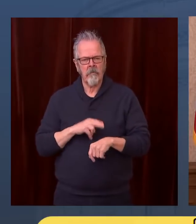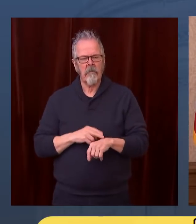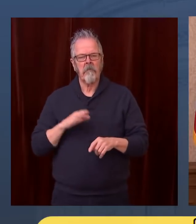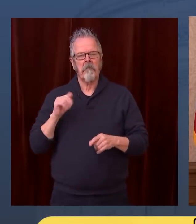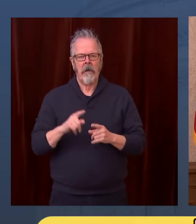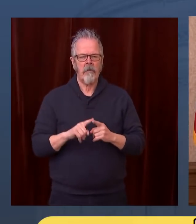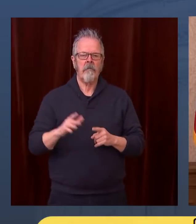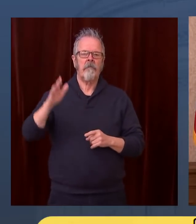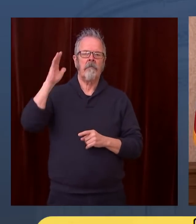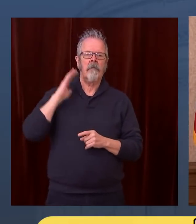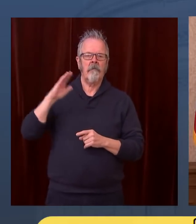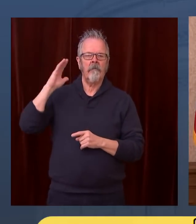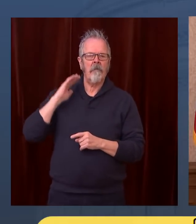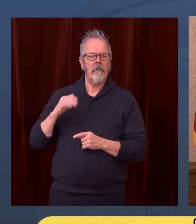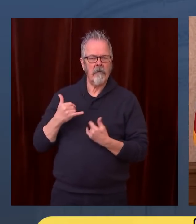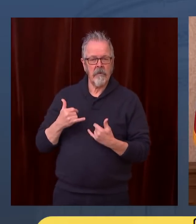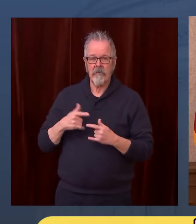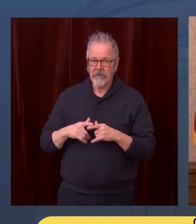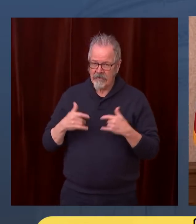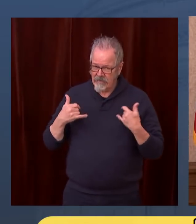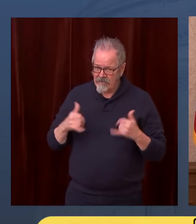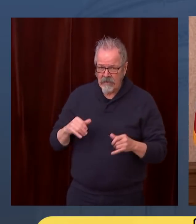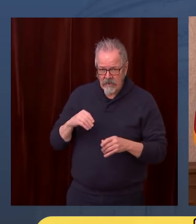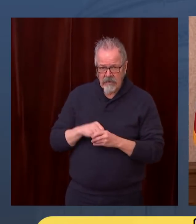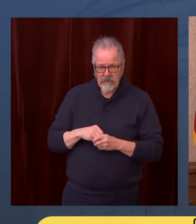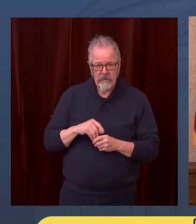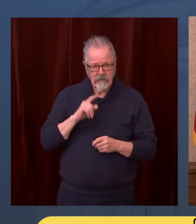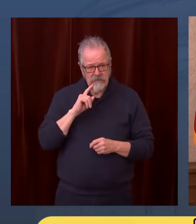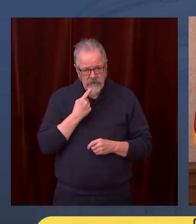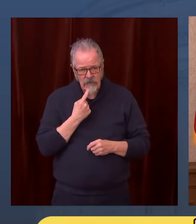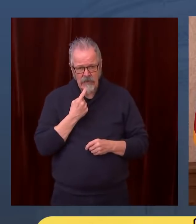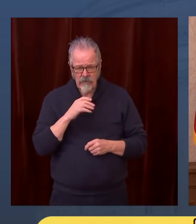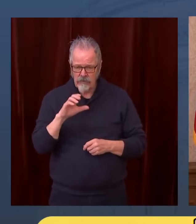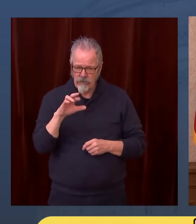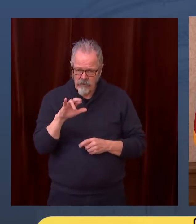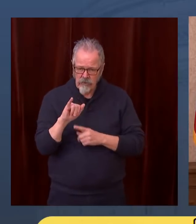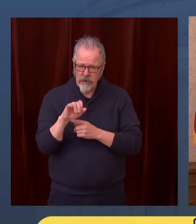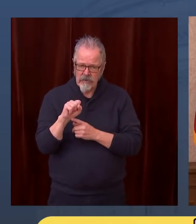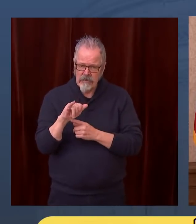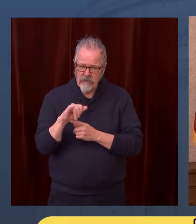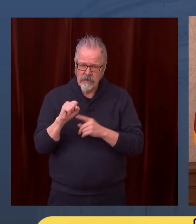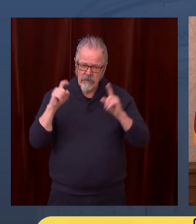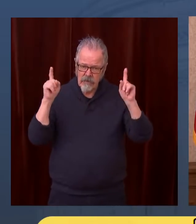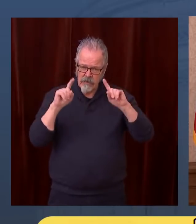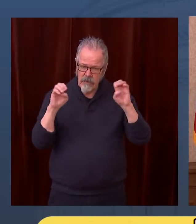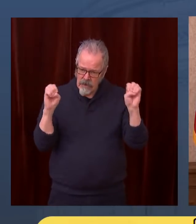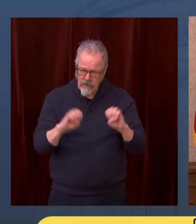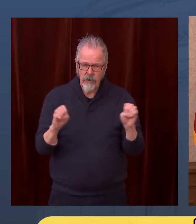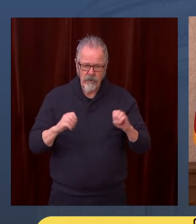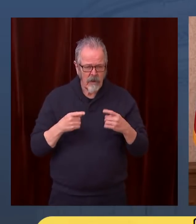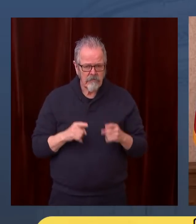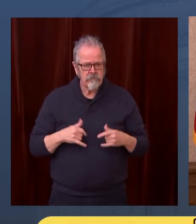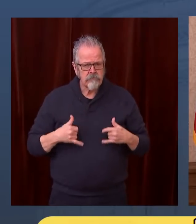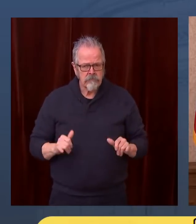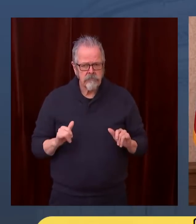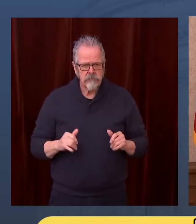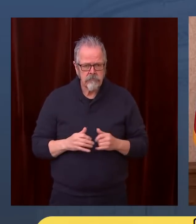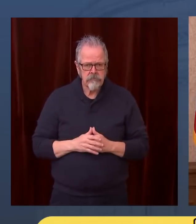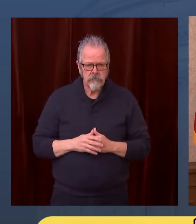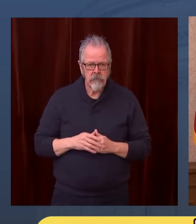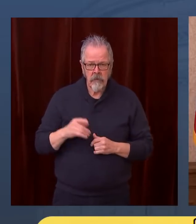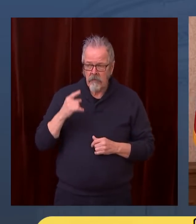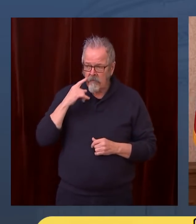in a crisis mode at this moment. So to go to the scientific aspect of this, if we can put